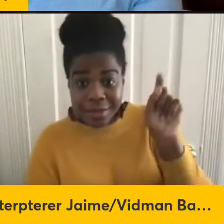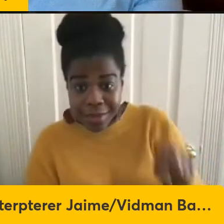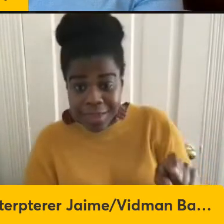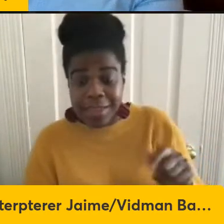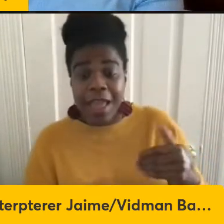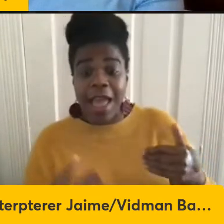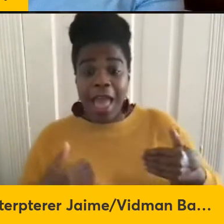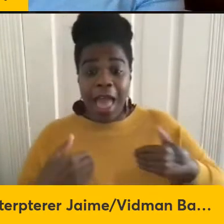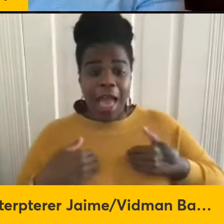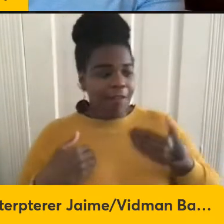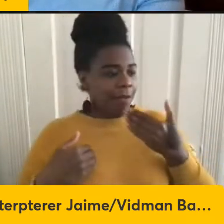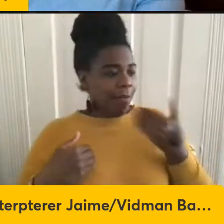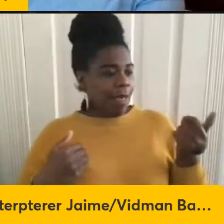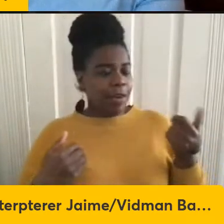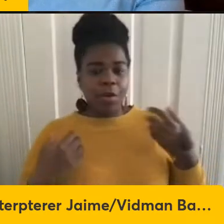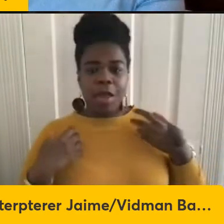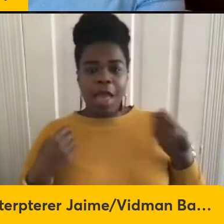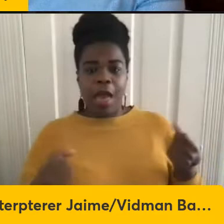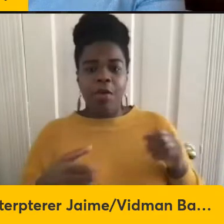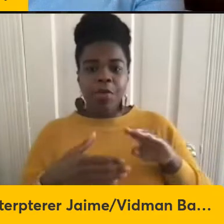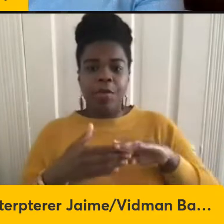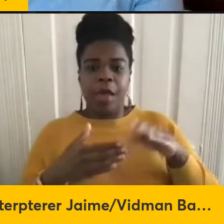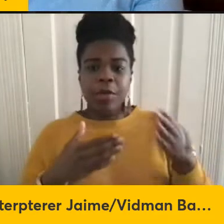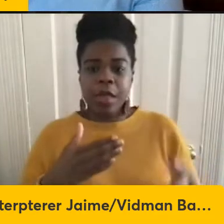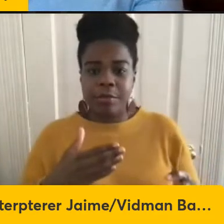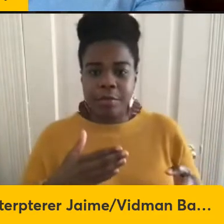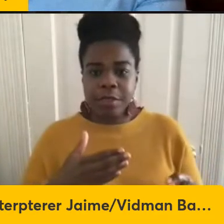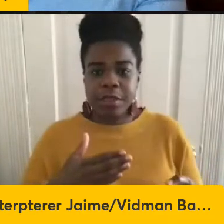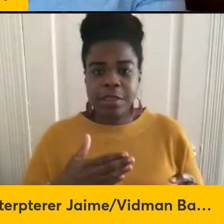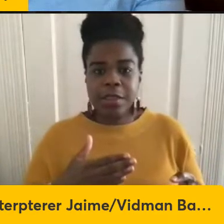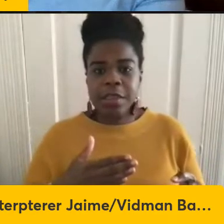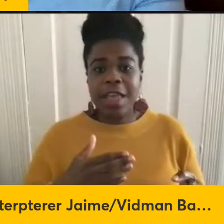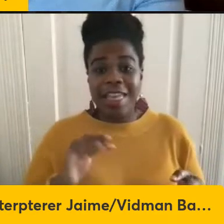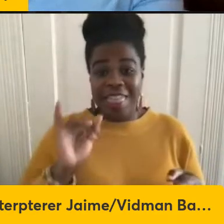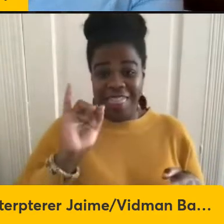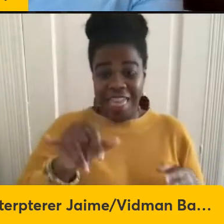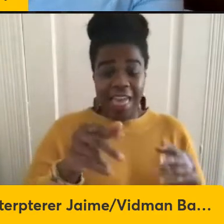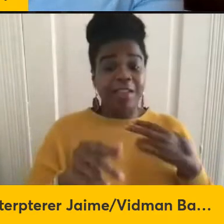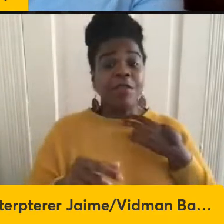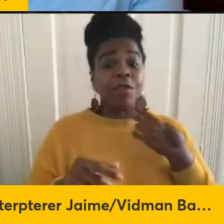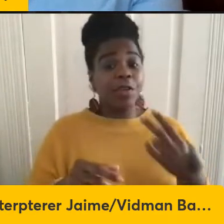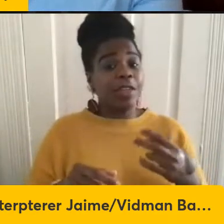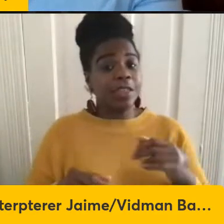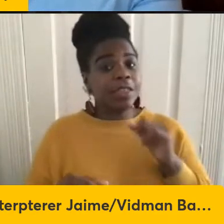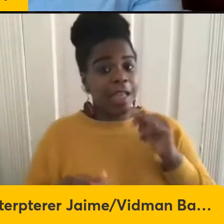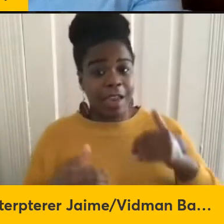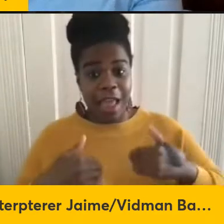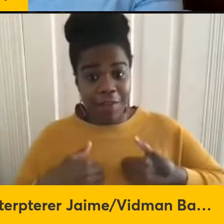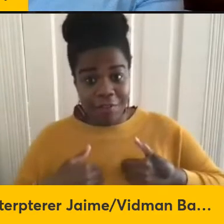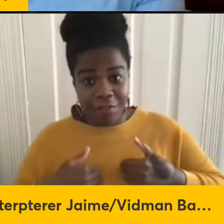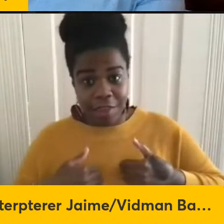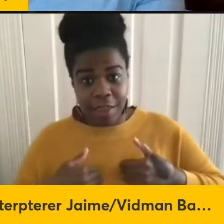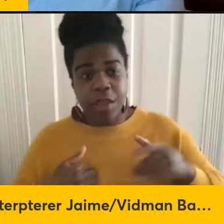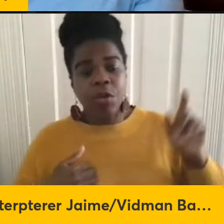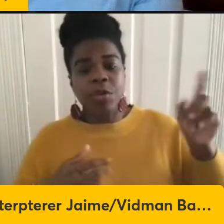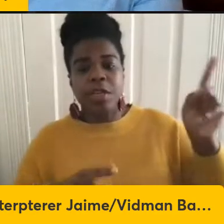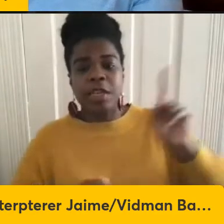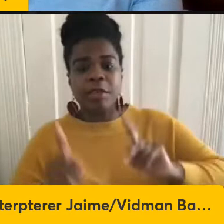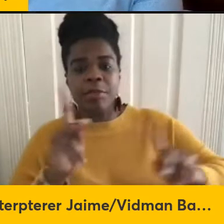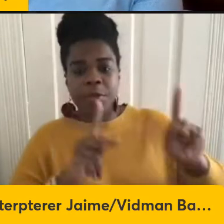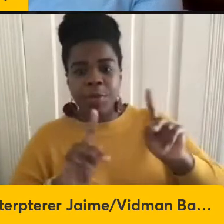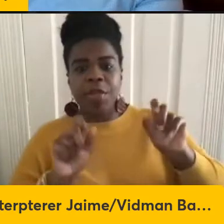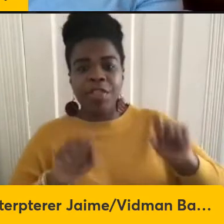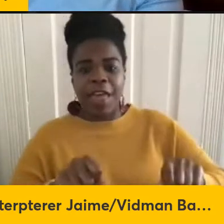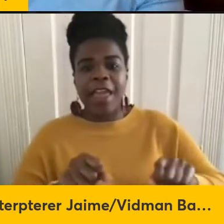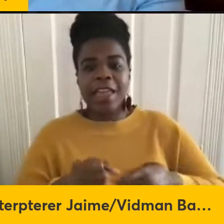better health outcomes. And because we've not had that voice around the table, we've needed to have people that can